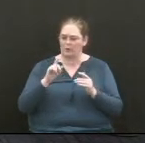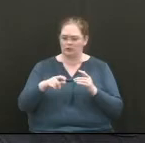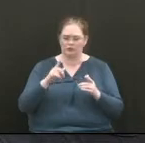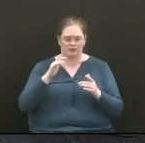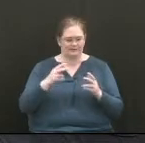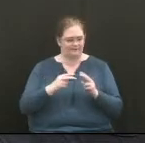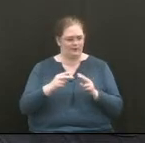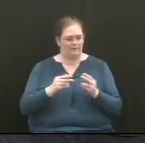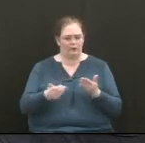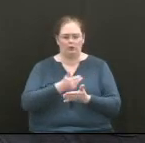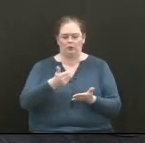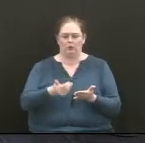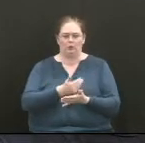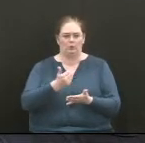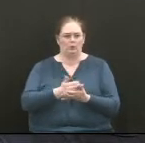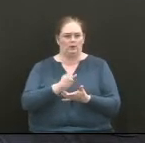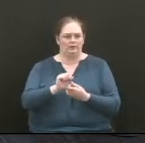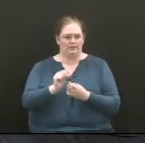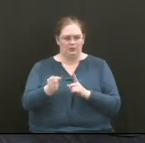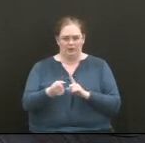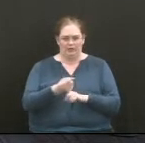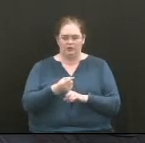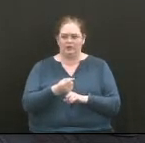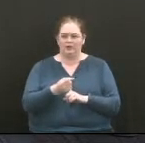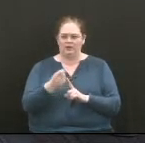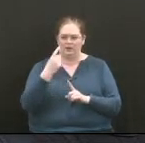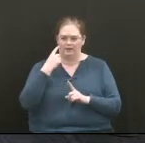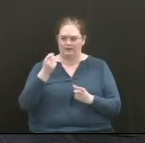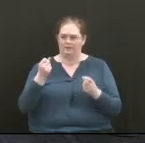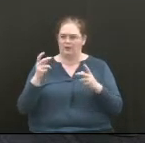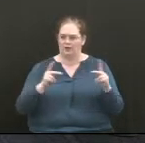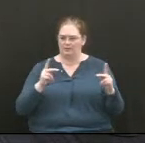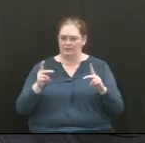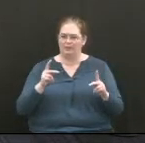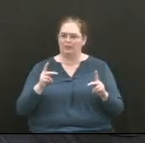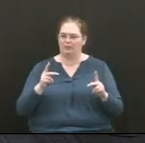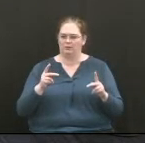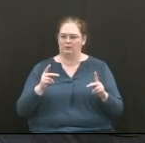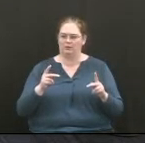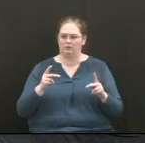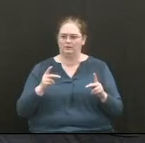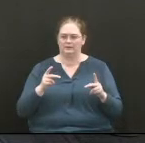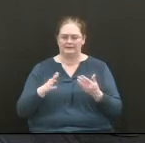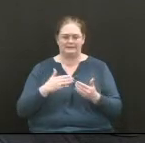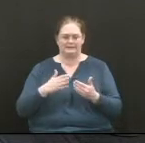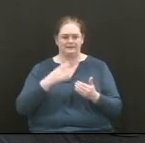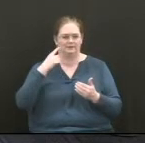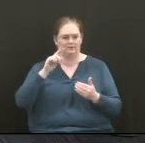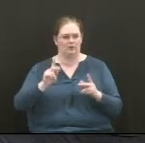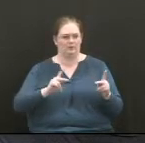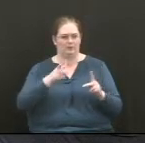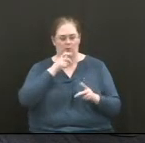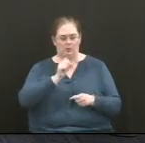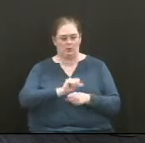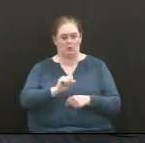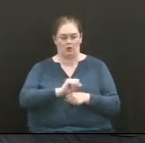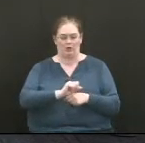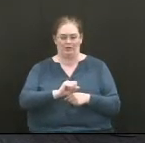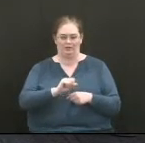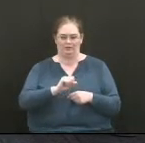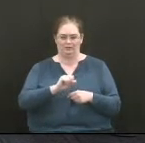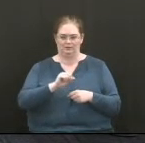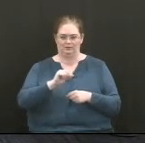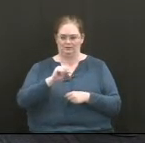new situation. And I think for a lot of people, you know, it's easy for the people who are working on the